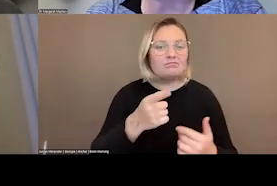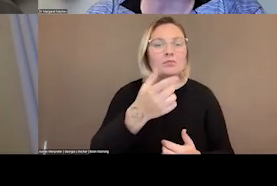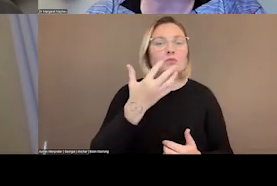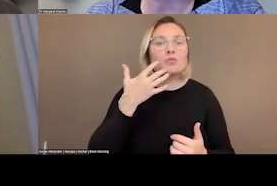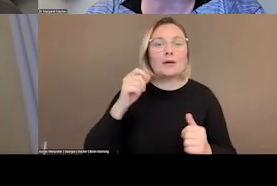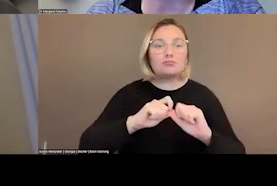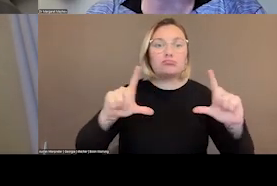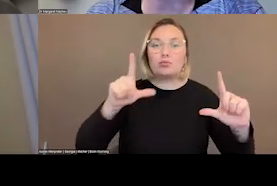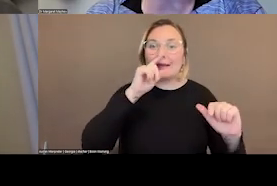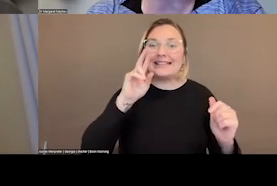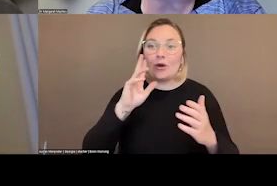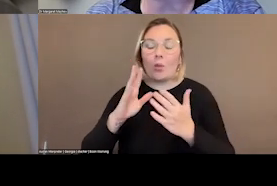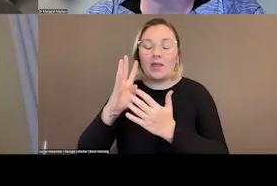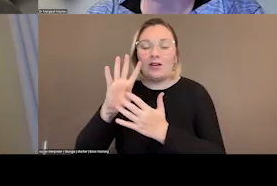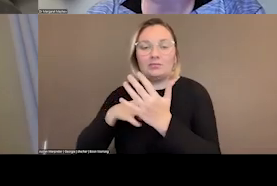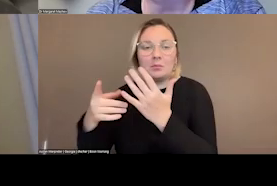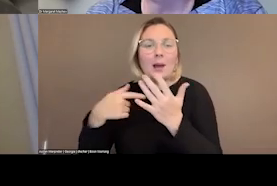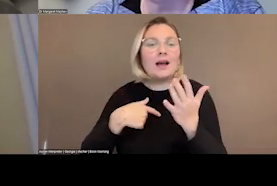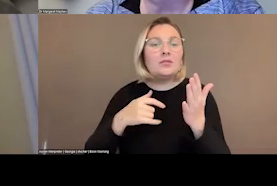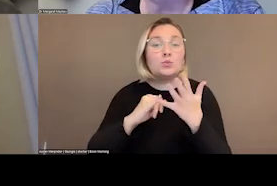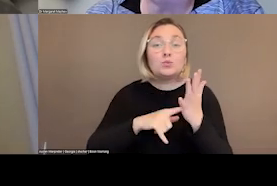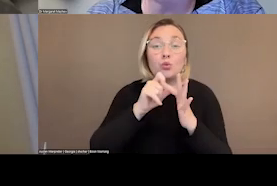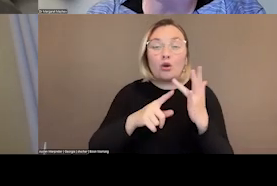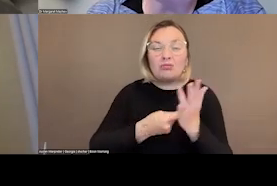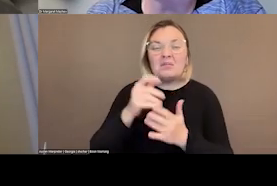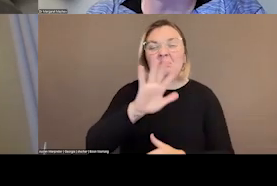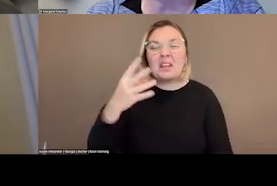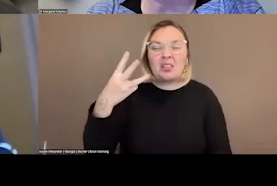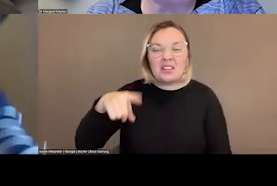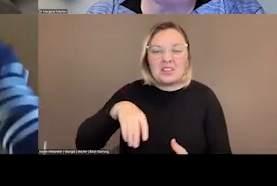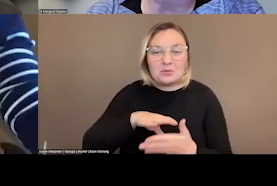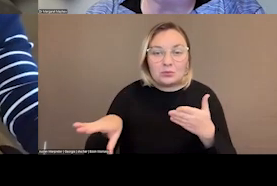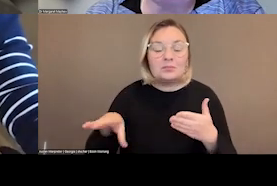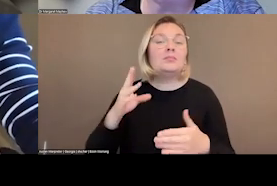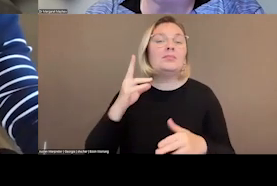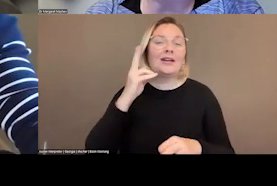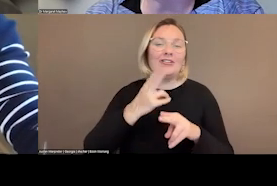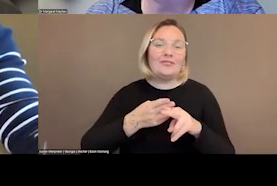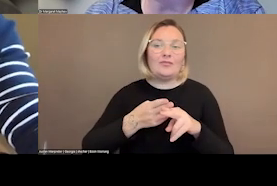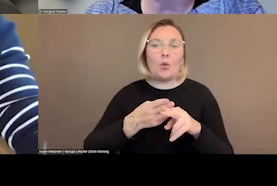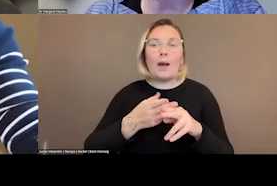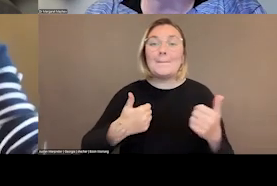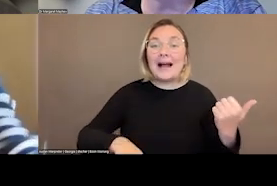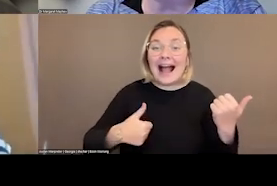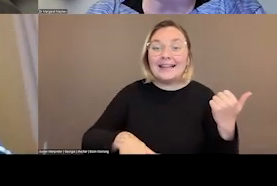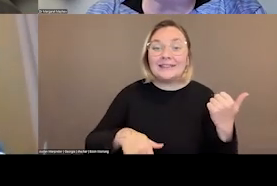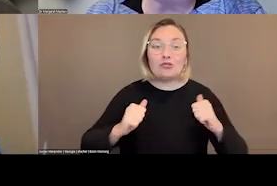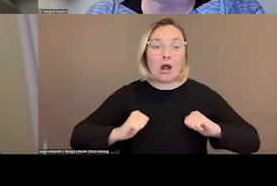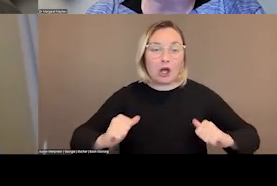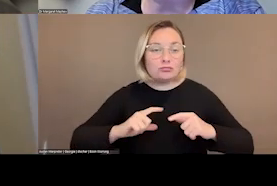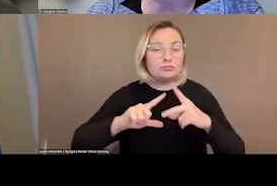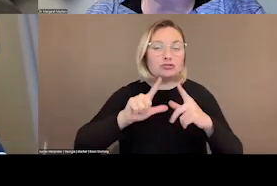show how they look on the form. But I've put in studio rent about 3 grand. That's for band rehearsals. Transport